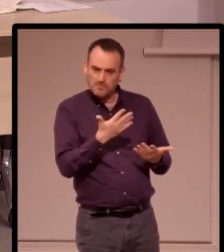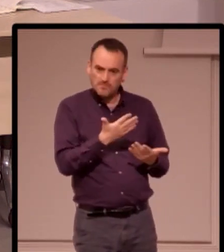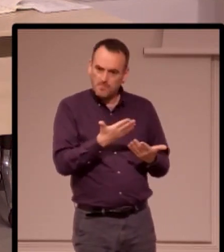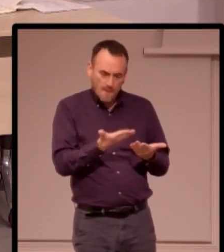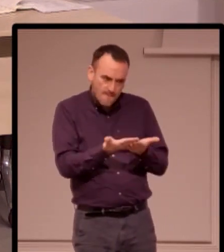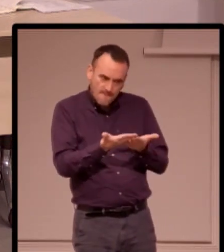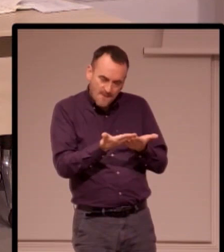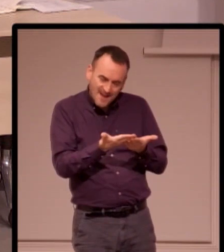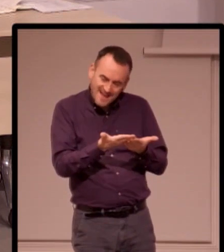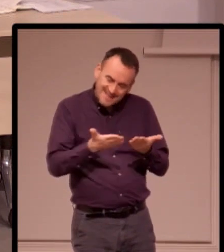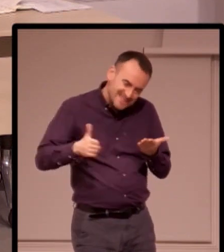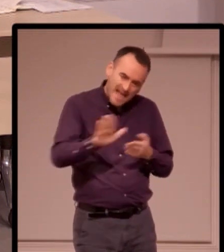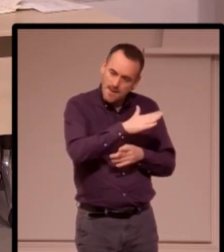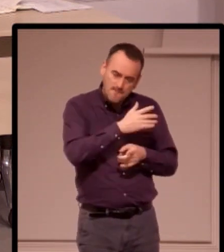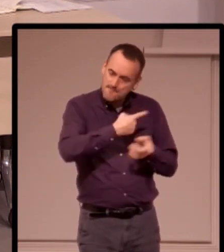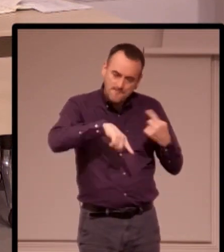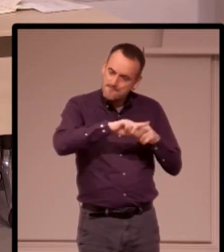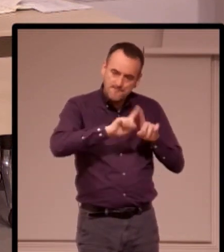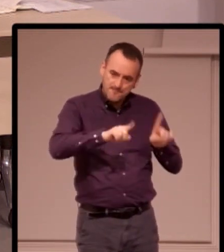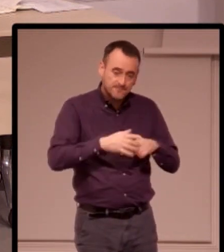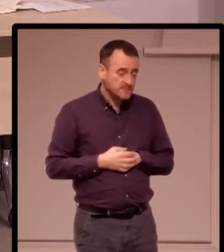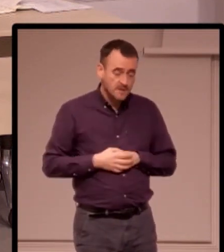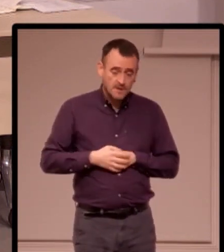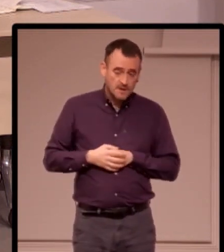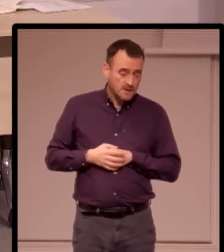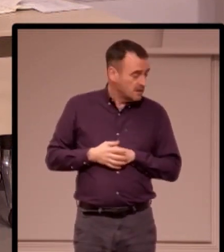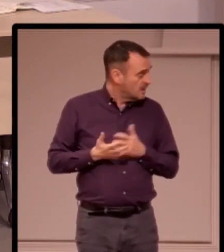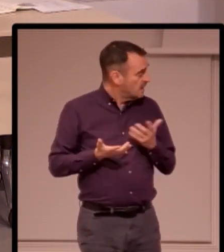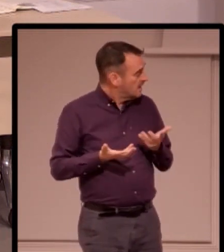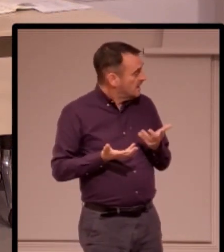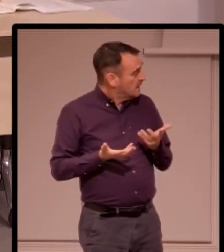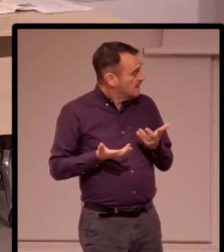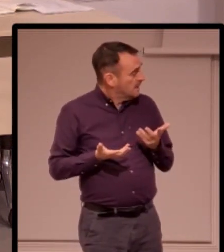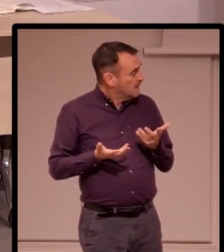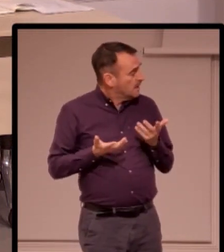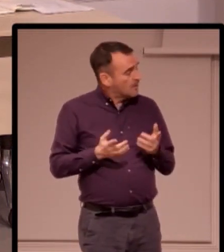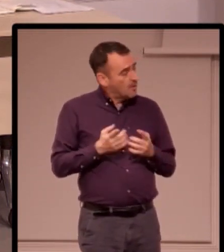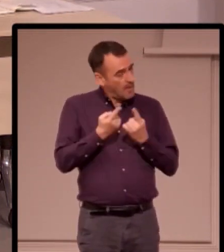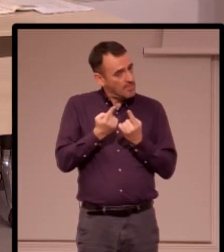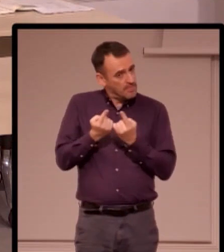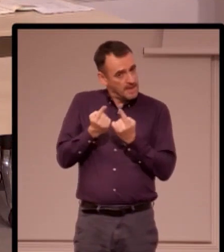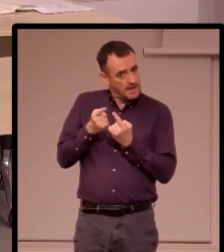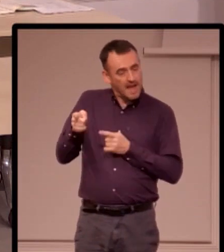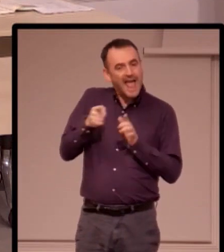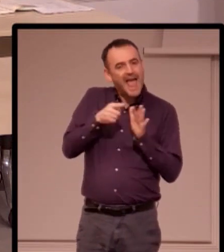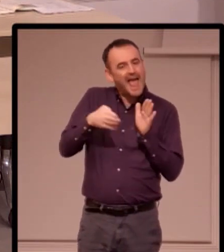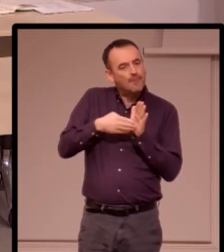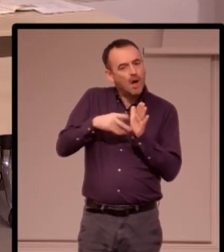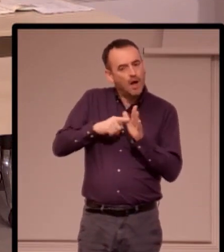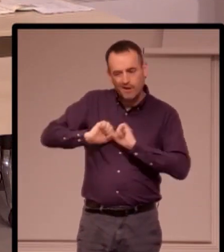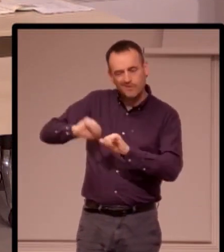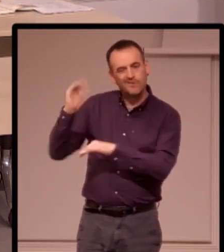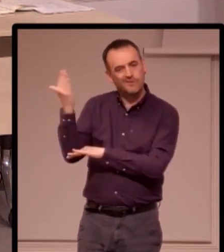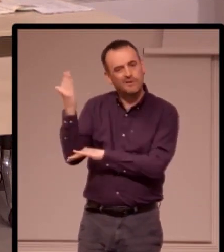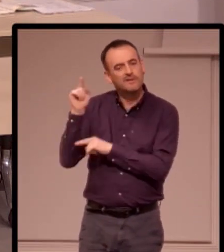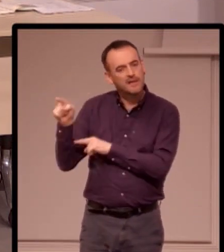wants to add around that part of the discussion? So one of the things that you touched on, Emma, in your talk just